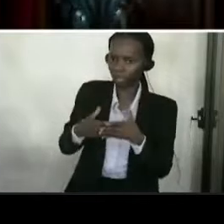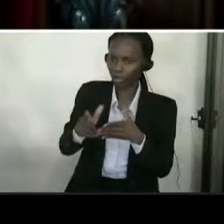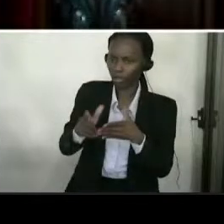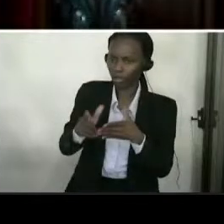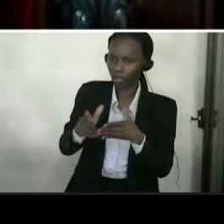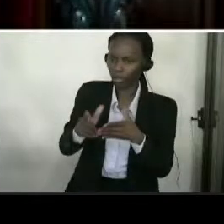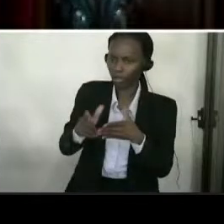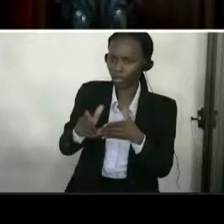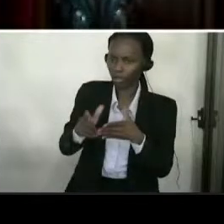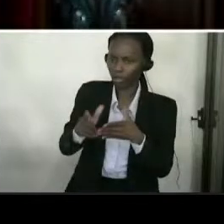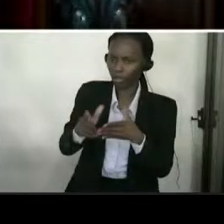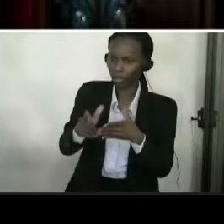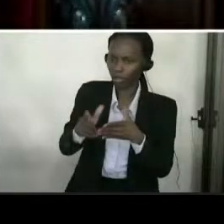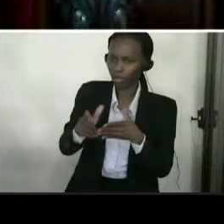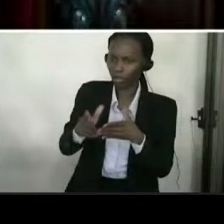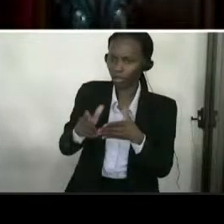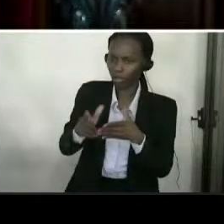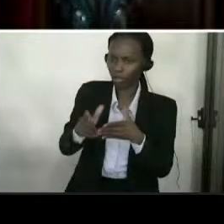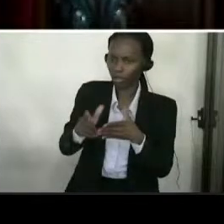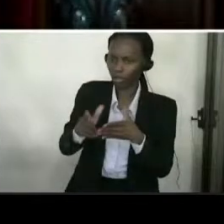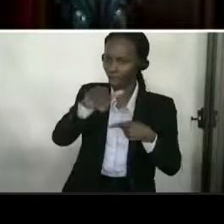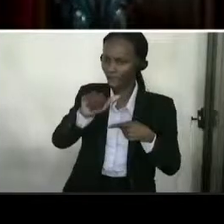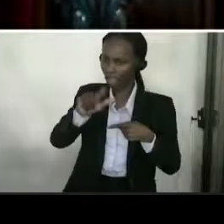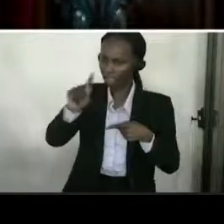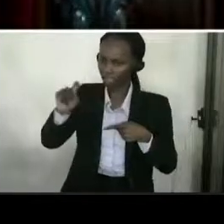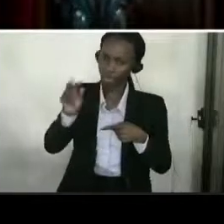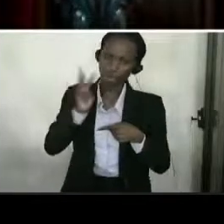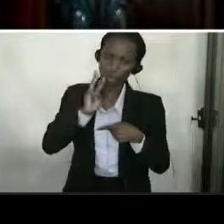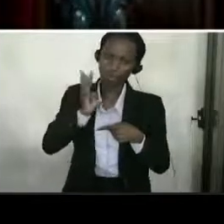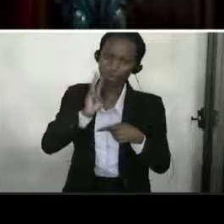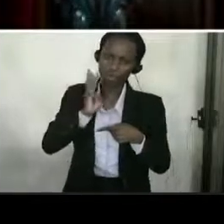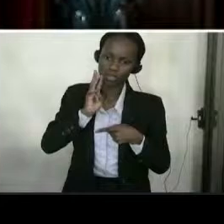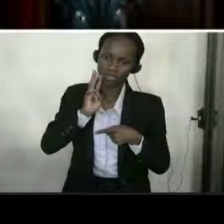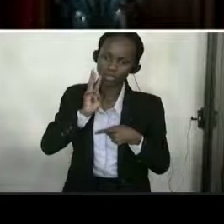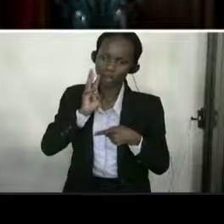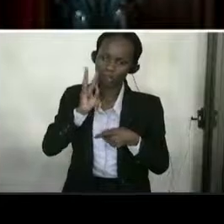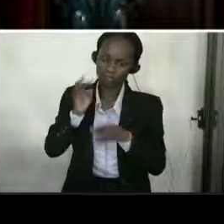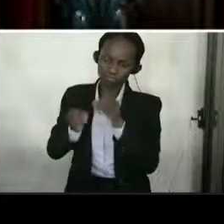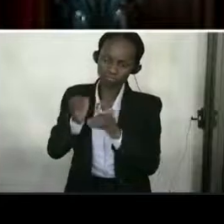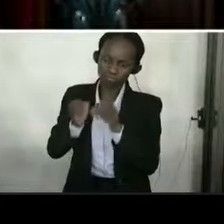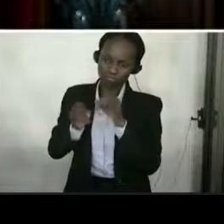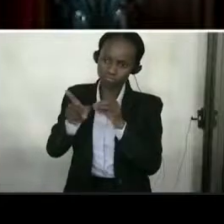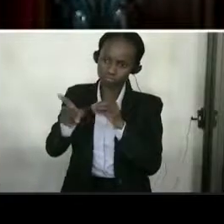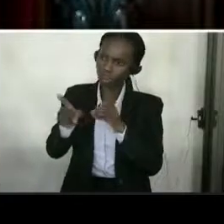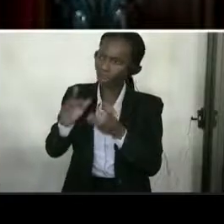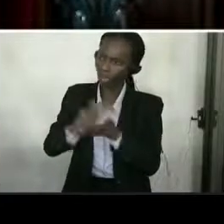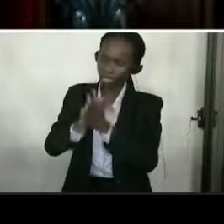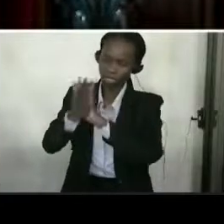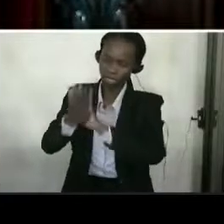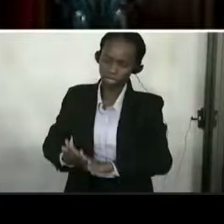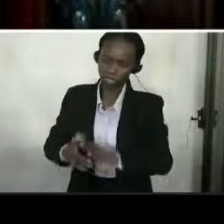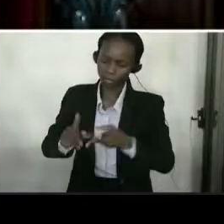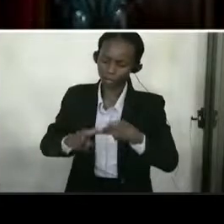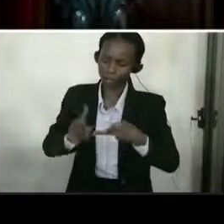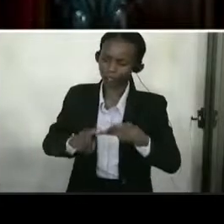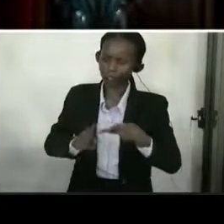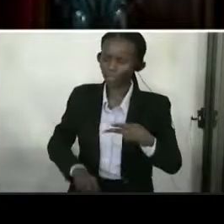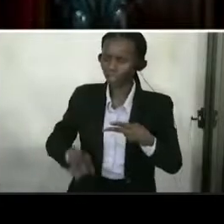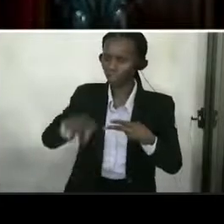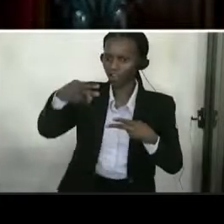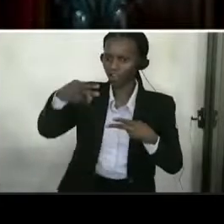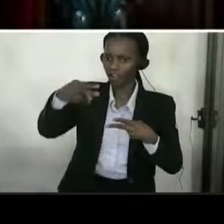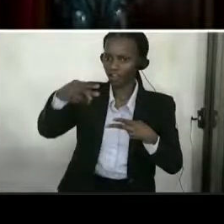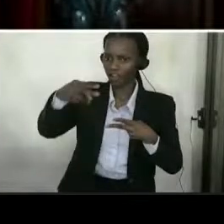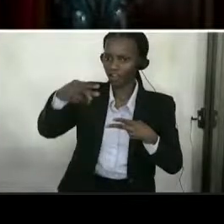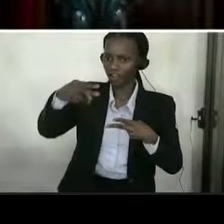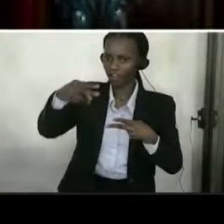was damaged by the floods, and people in areas including Tongat Central, Gandhi Hill, Belvedere, Flamingo Heights, Western Areas,